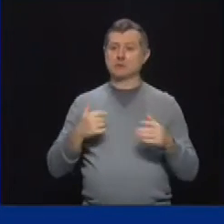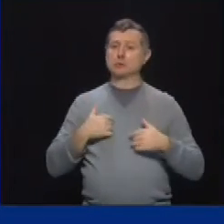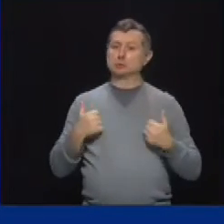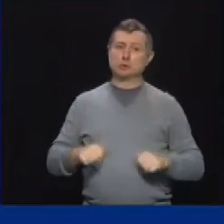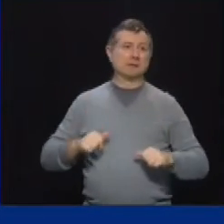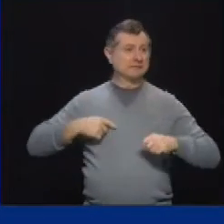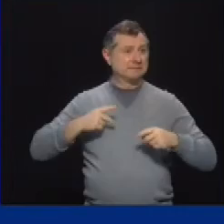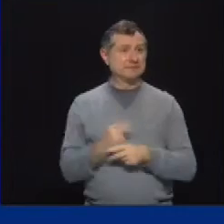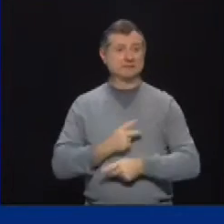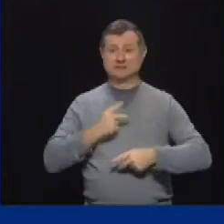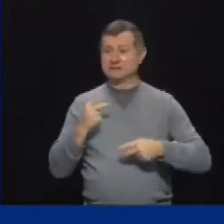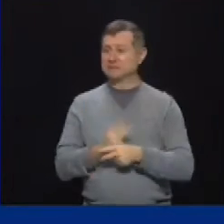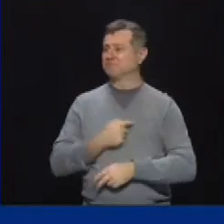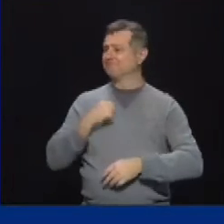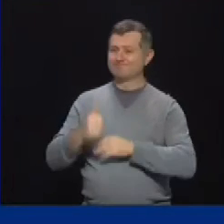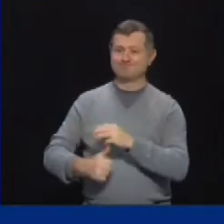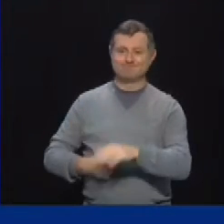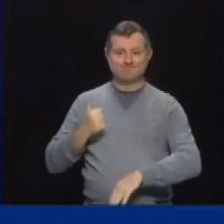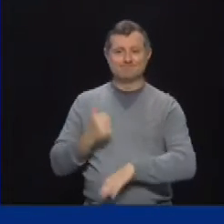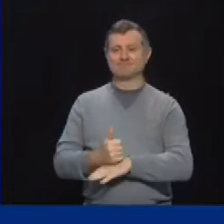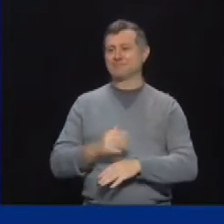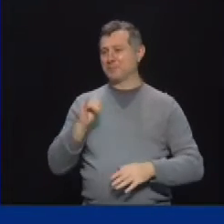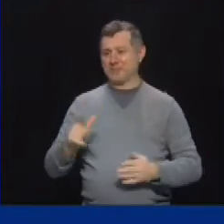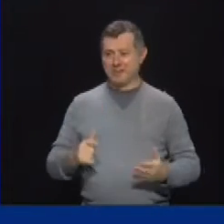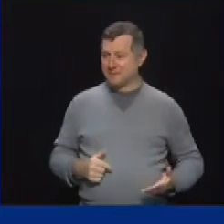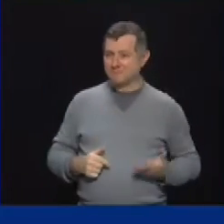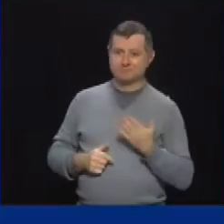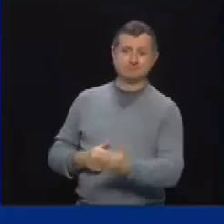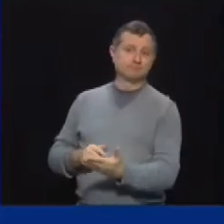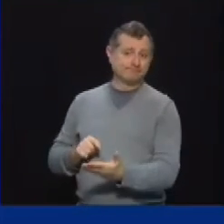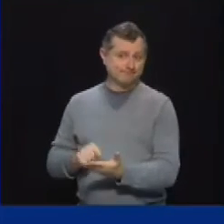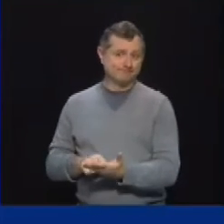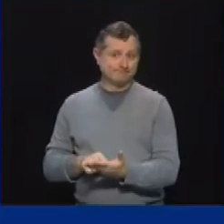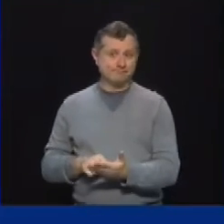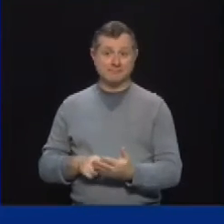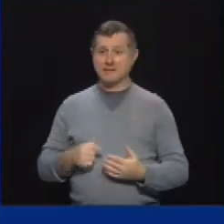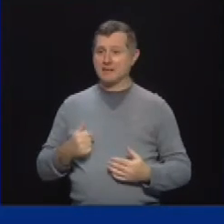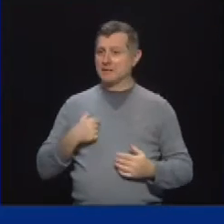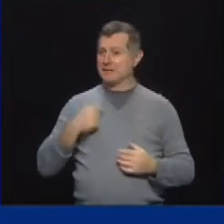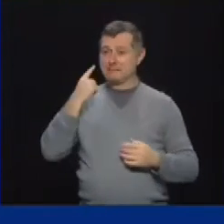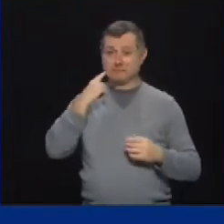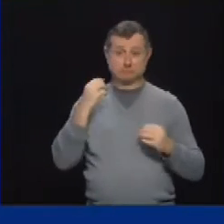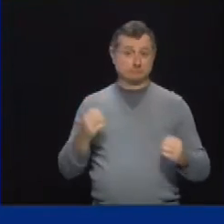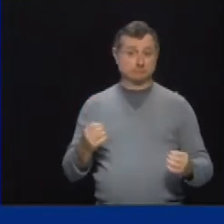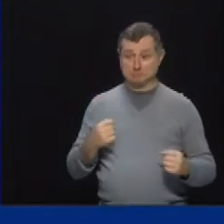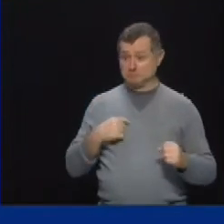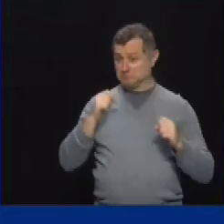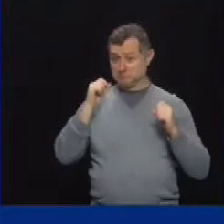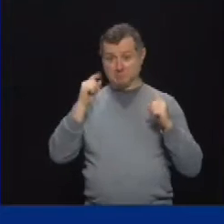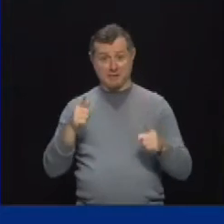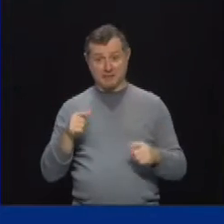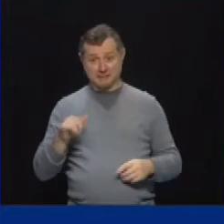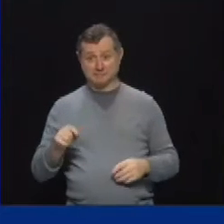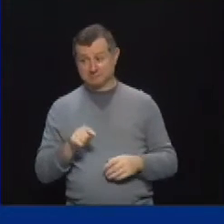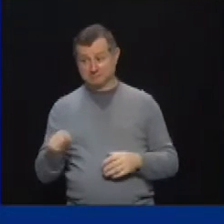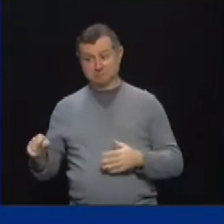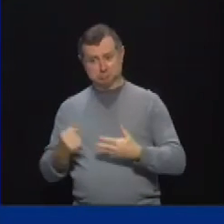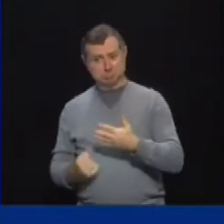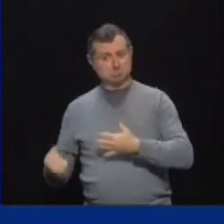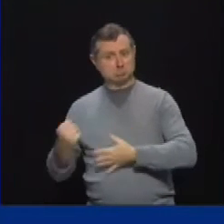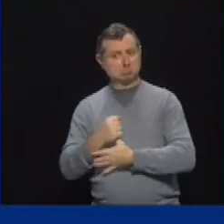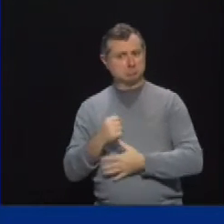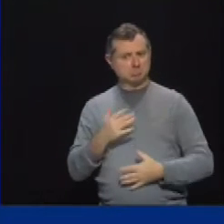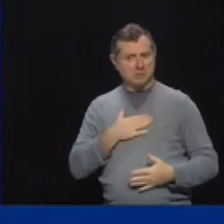have something to put forth. So I don't think there are any surprises that this was the highest priority of my administration. I had said this when I